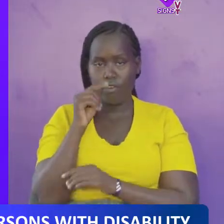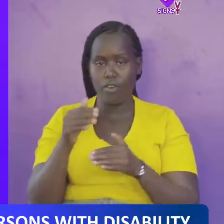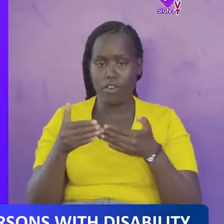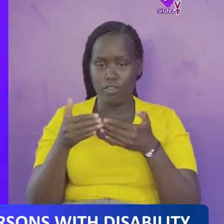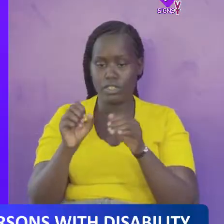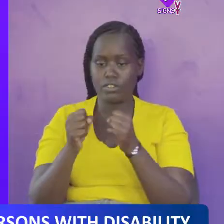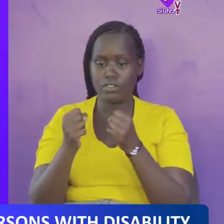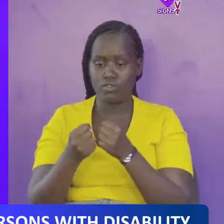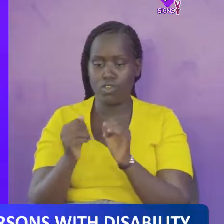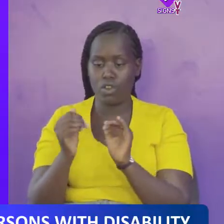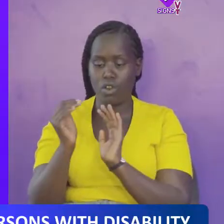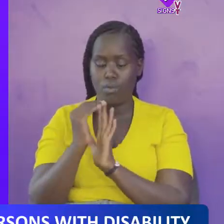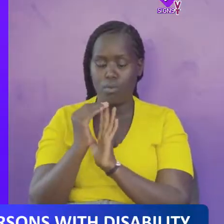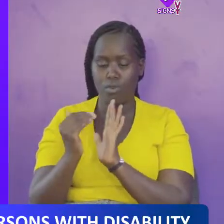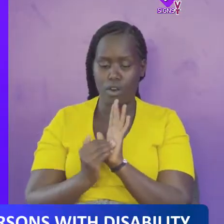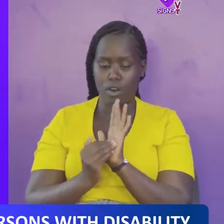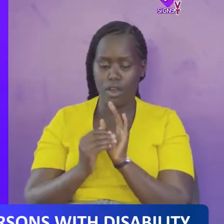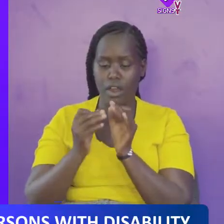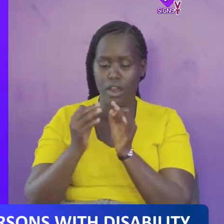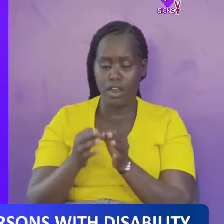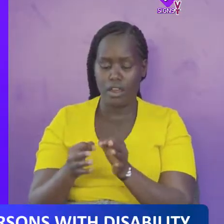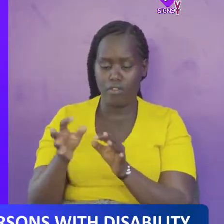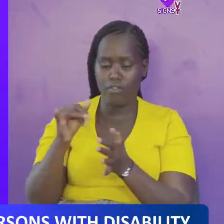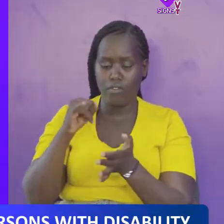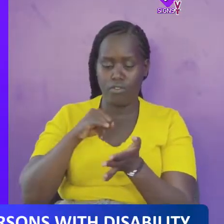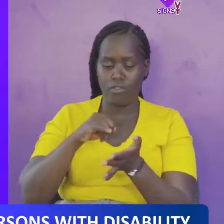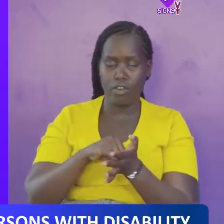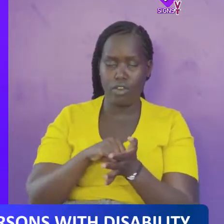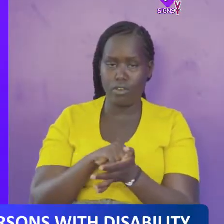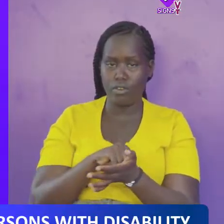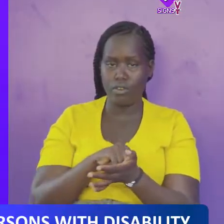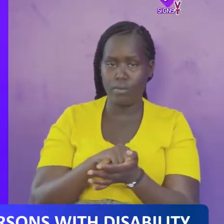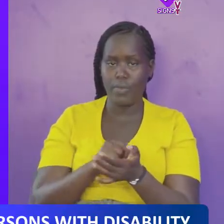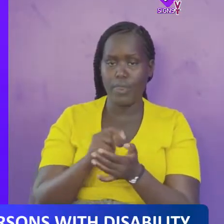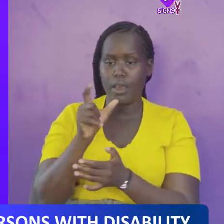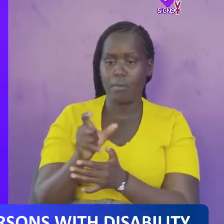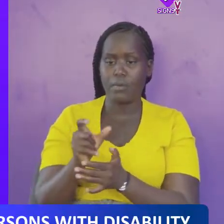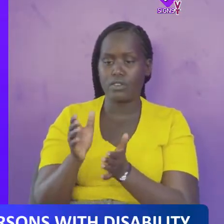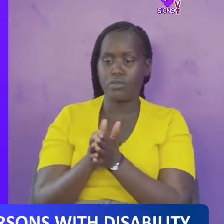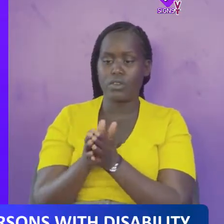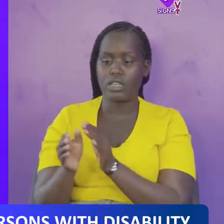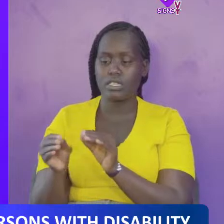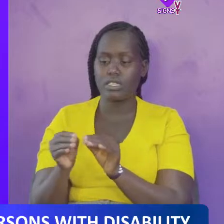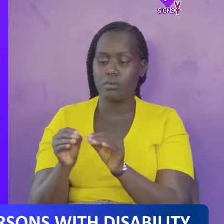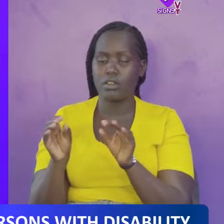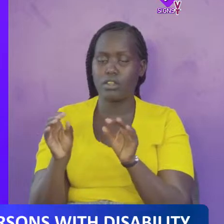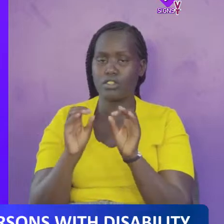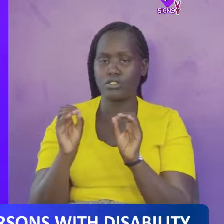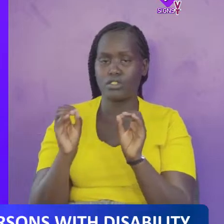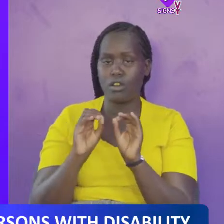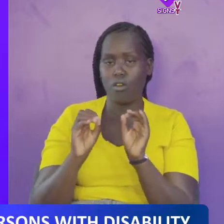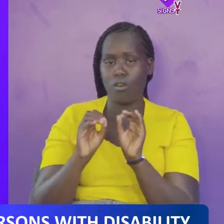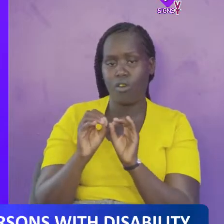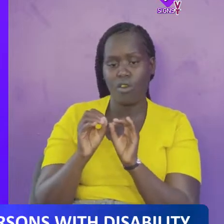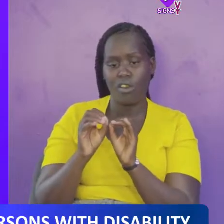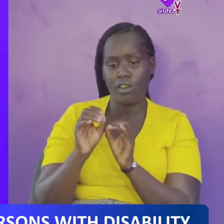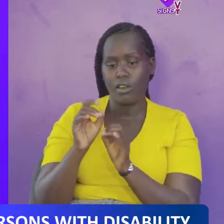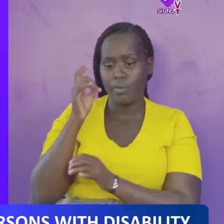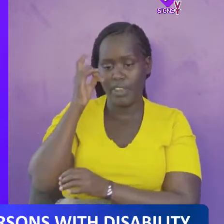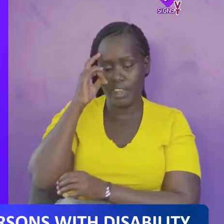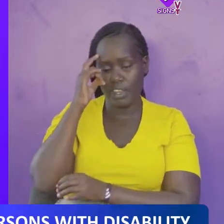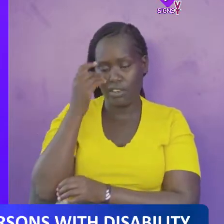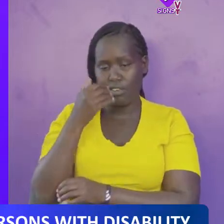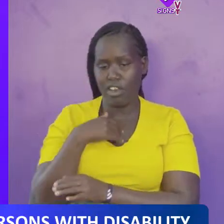programs. So if you don't include persons with disabilities, yes, then I think you don't have bonga